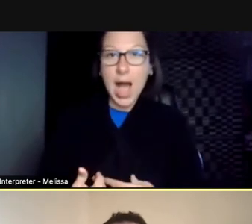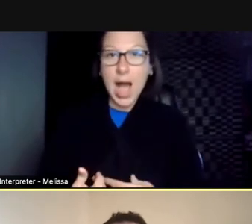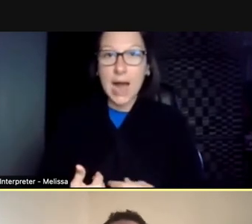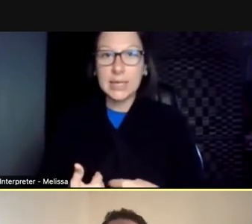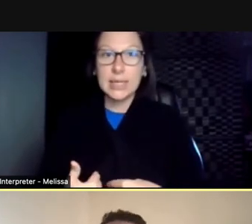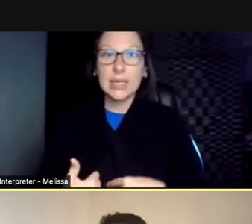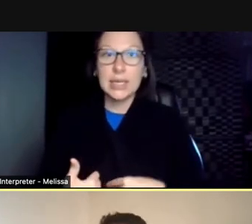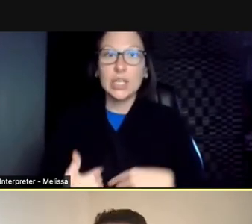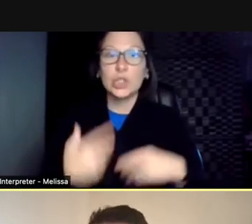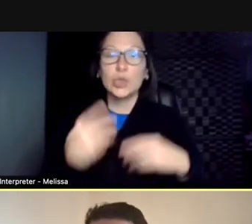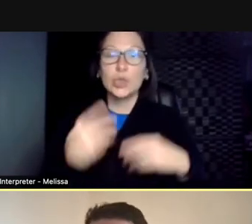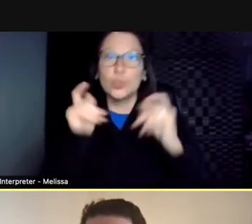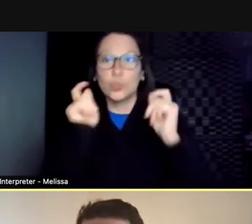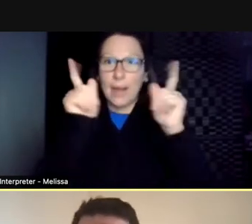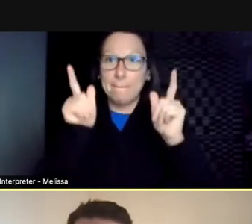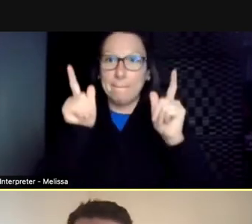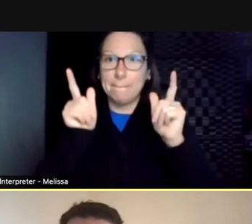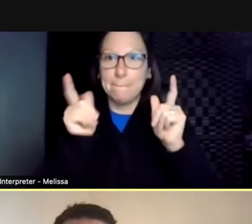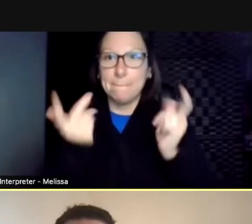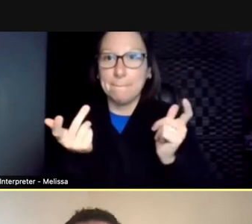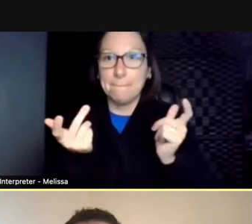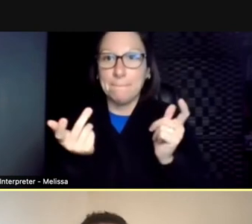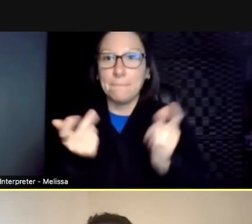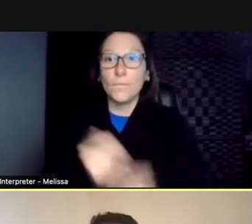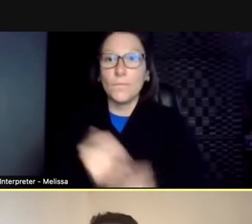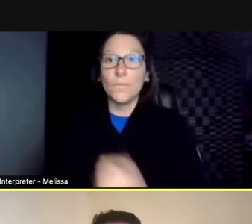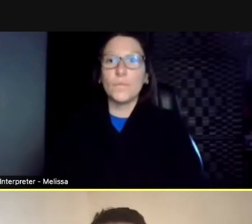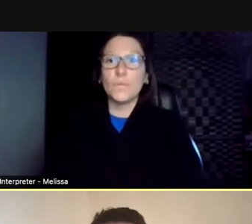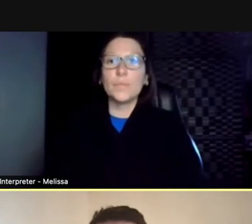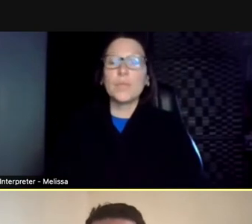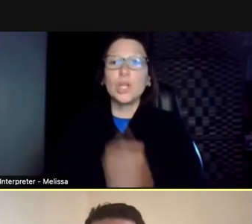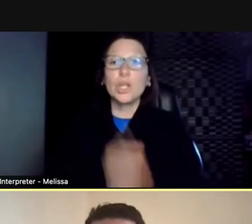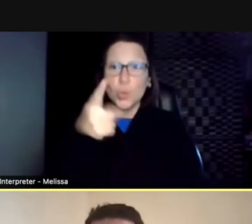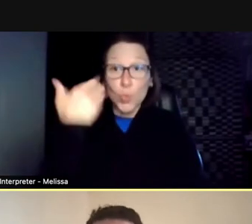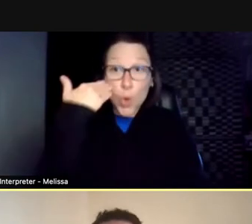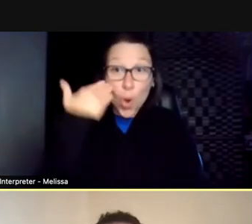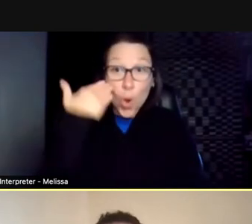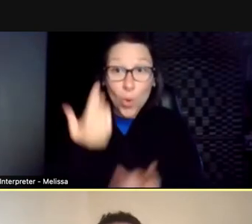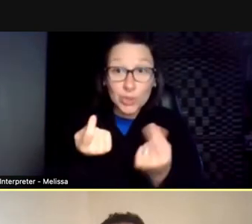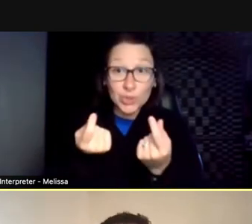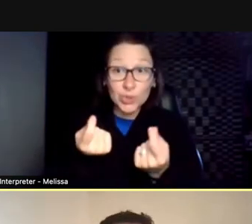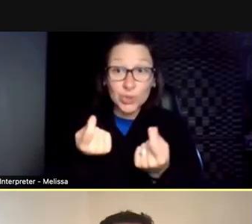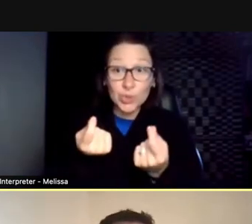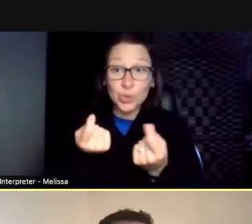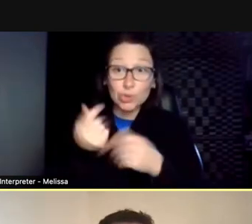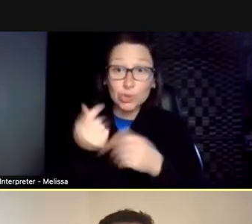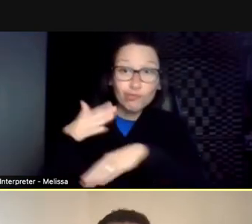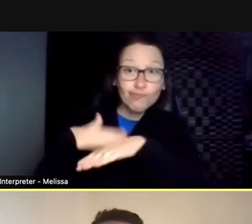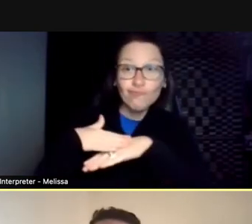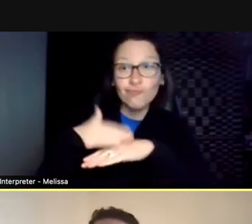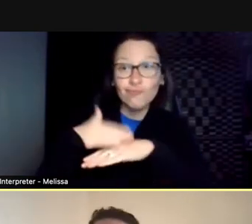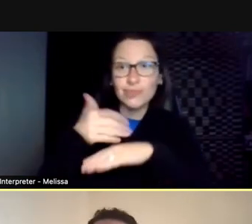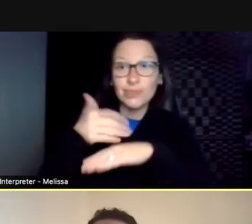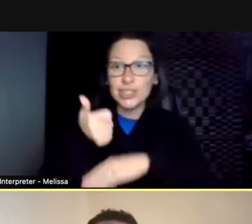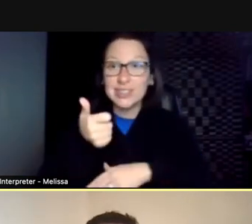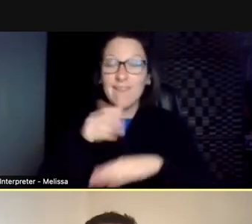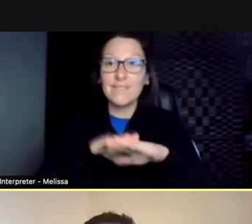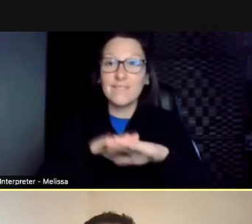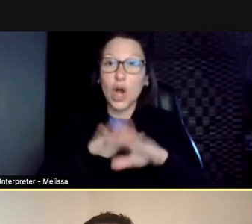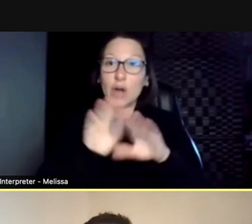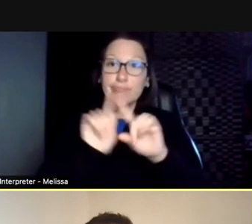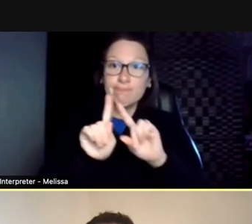you to wake up a little bit. Okay? So you know what to do to alert yourself on multisensory